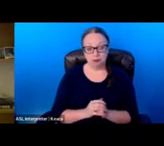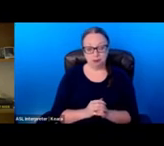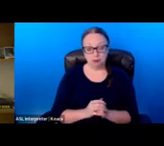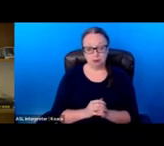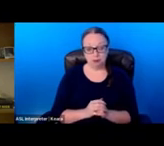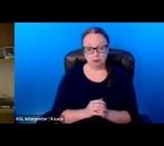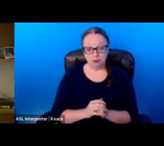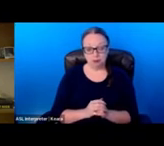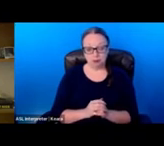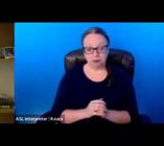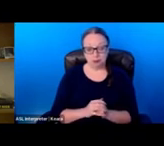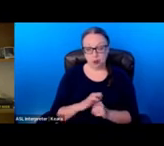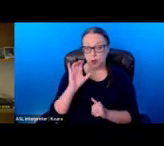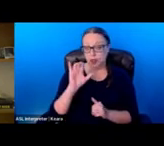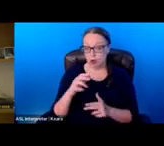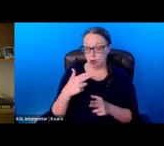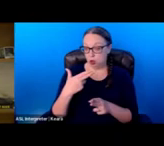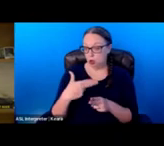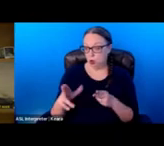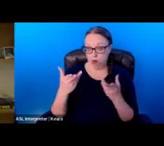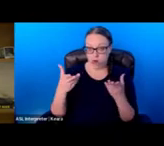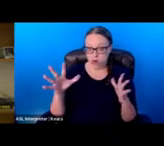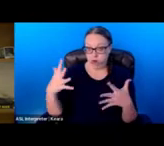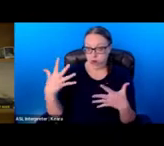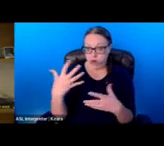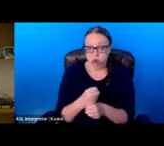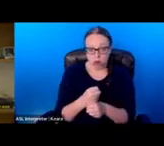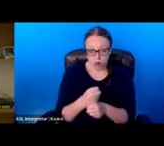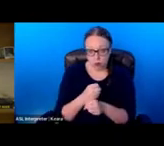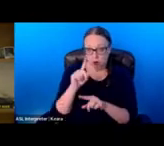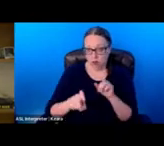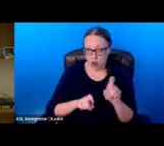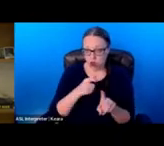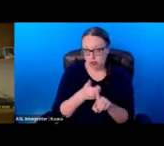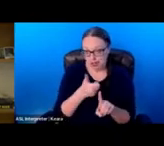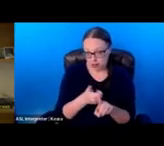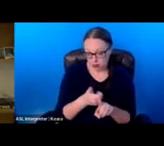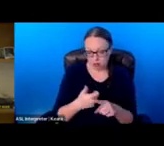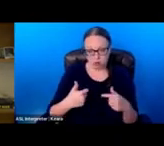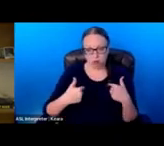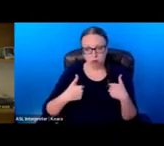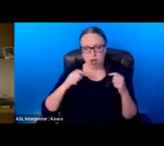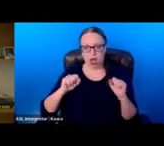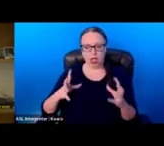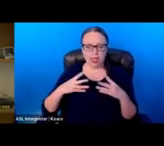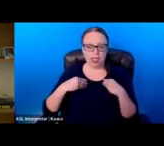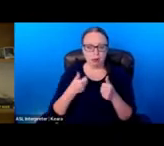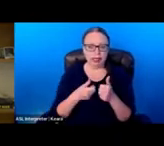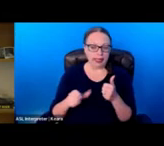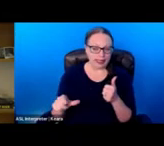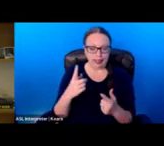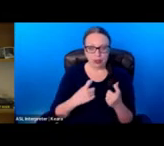So that was a brief overview of the NCIAD survey itself. I'll be happy to take any questions